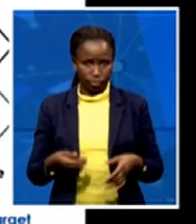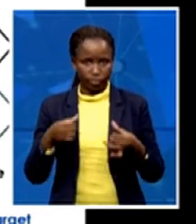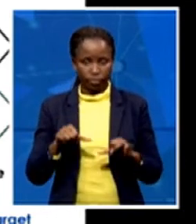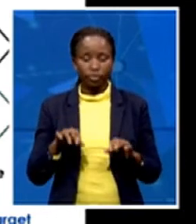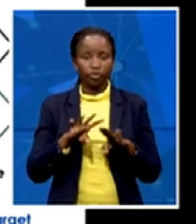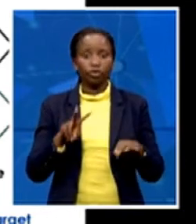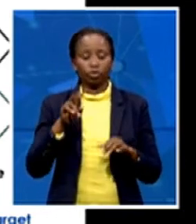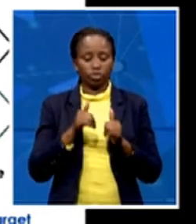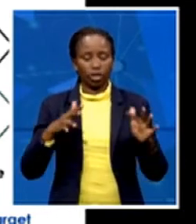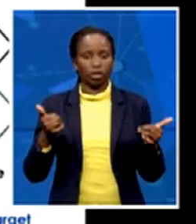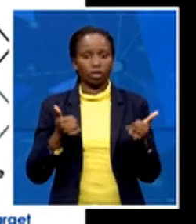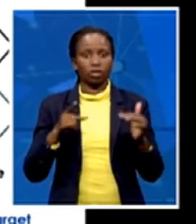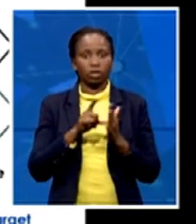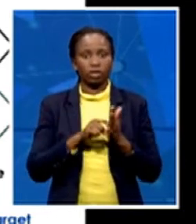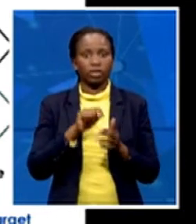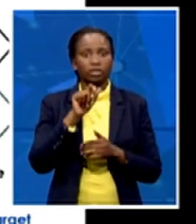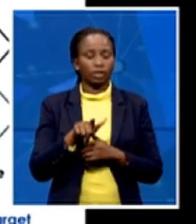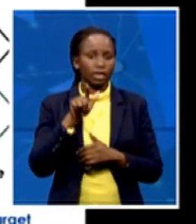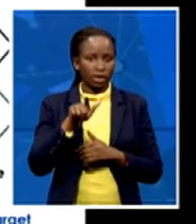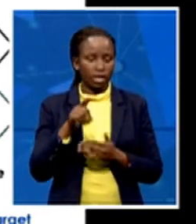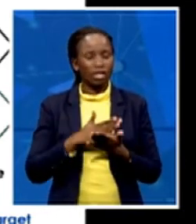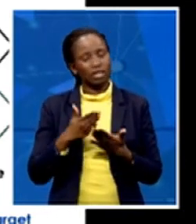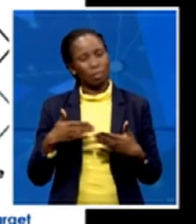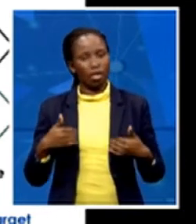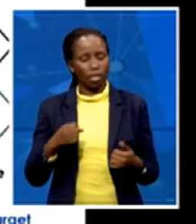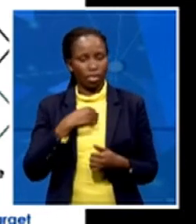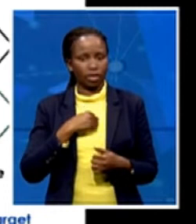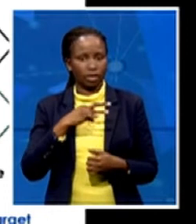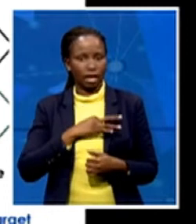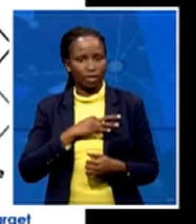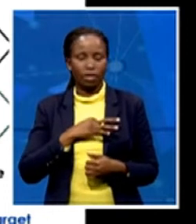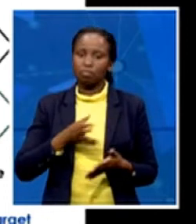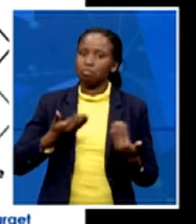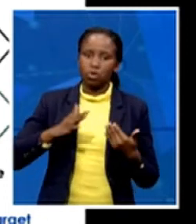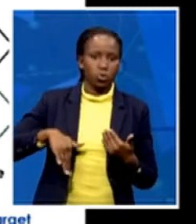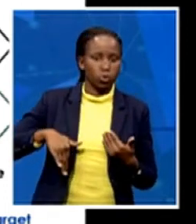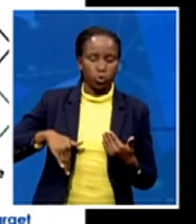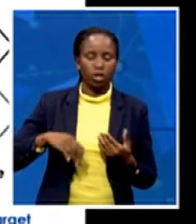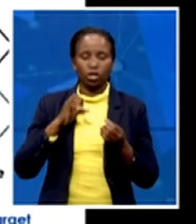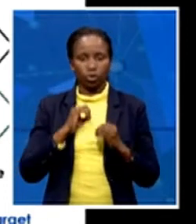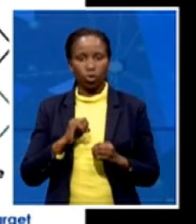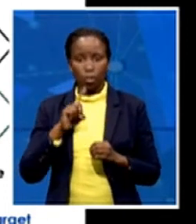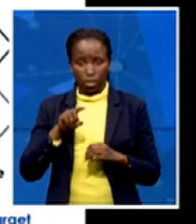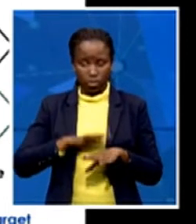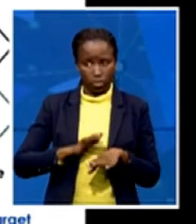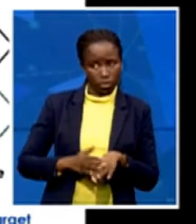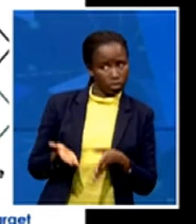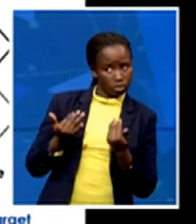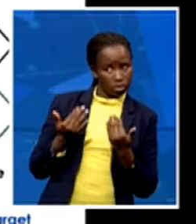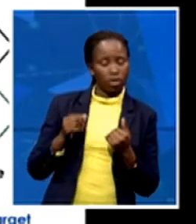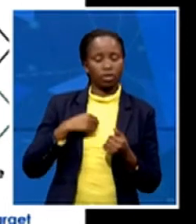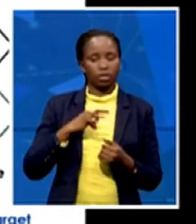some healthcare workers. You can see we still need to up our healthcare worker vaccinations. But the big thing is we